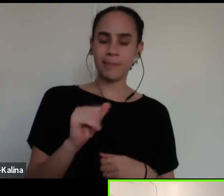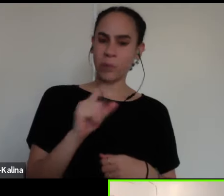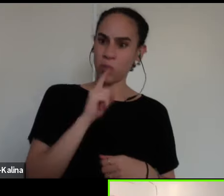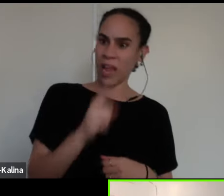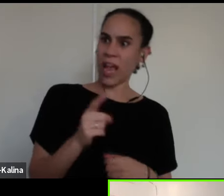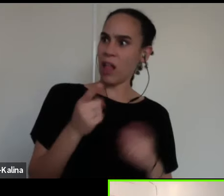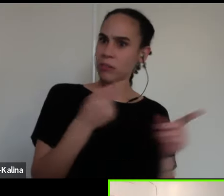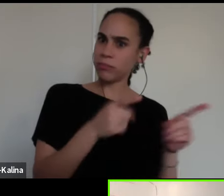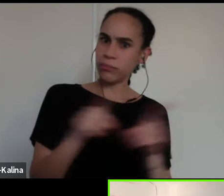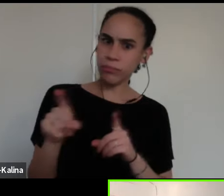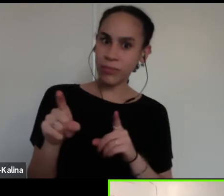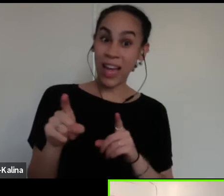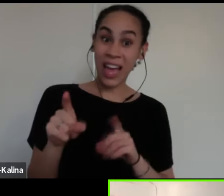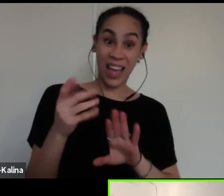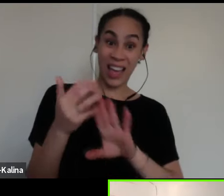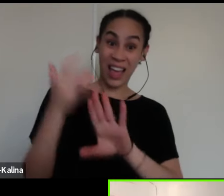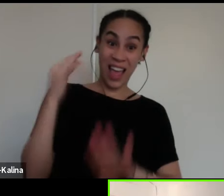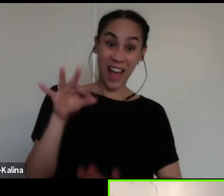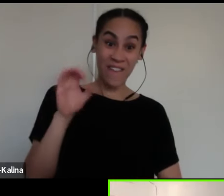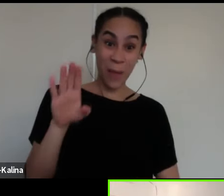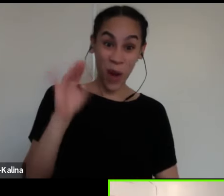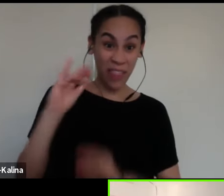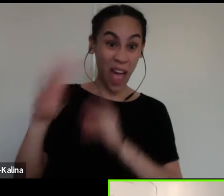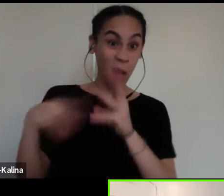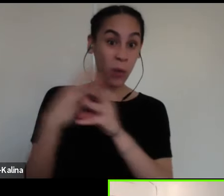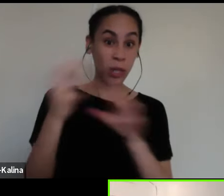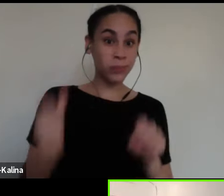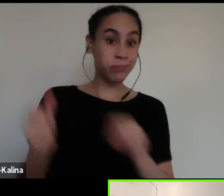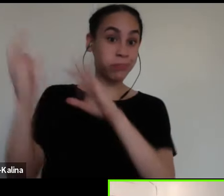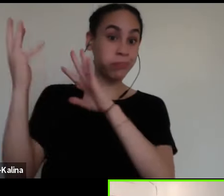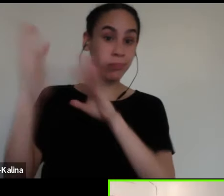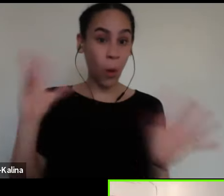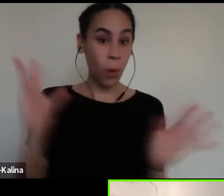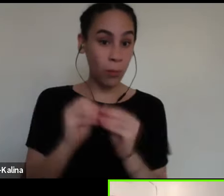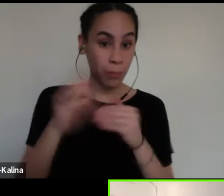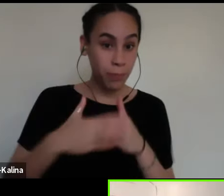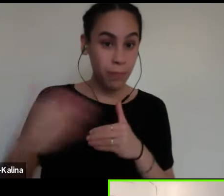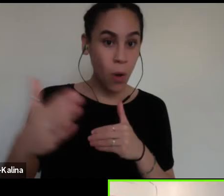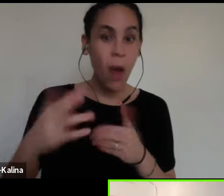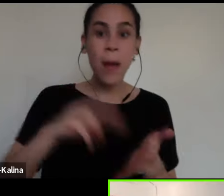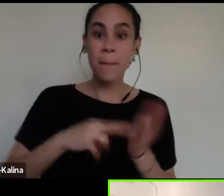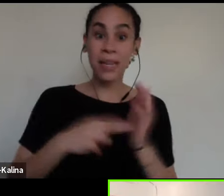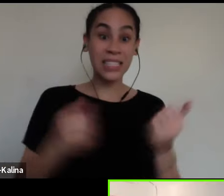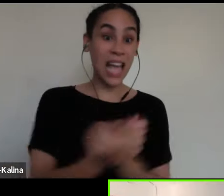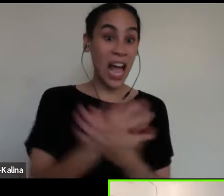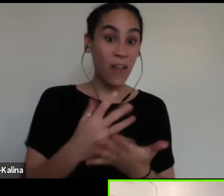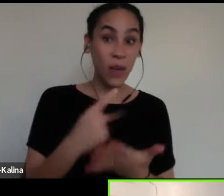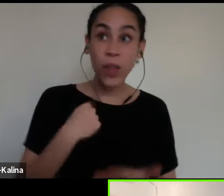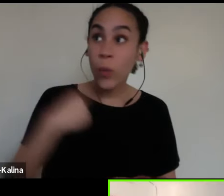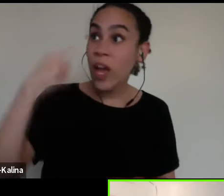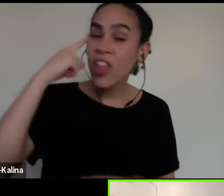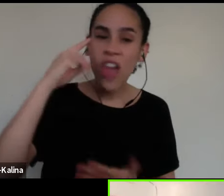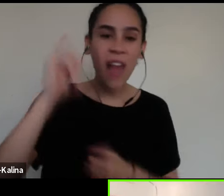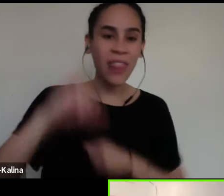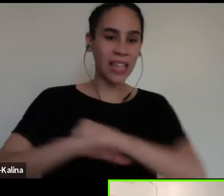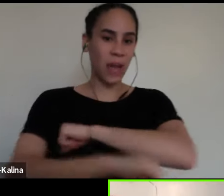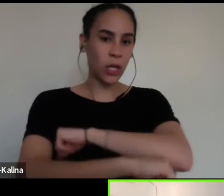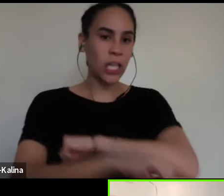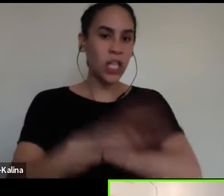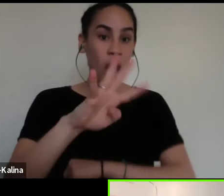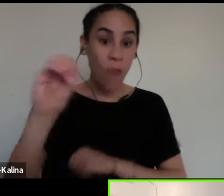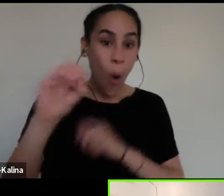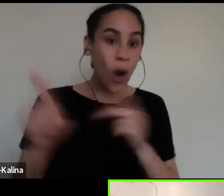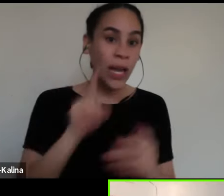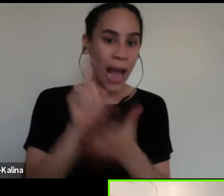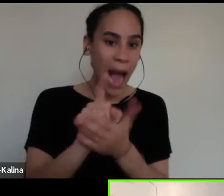That world does not exist, right? And what that means is that everything that we thought of as foundational, the 40-hour work week, the